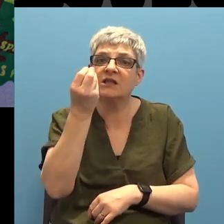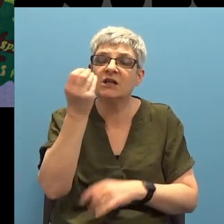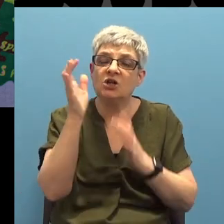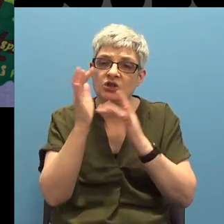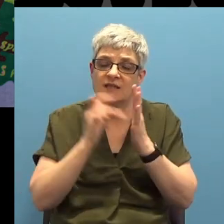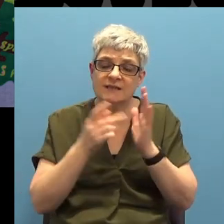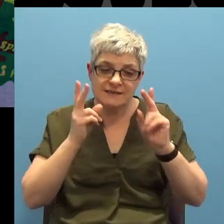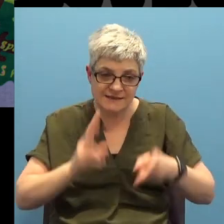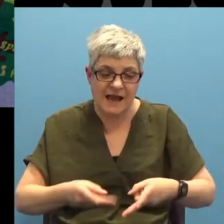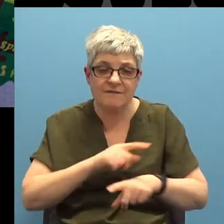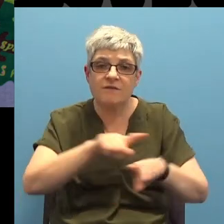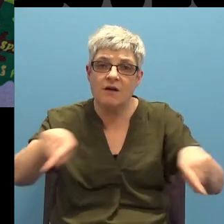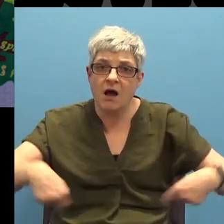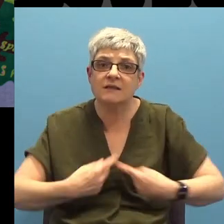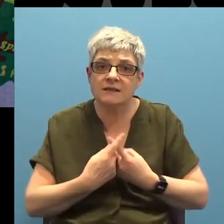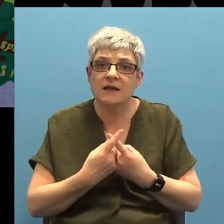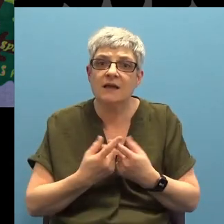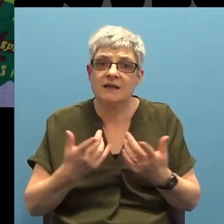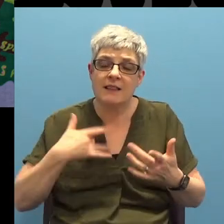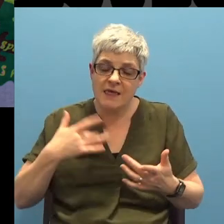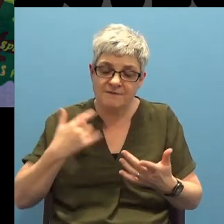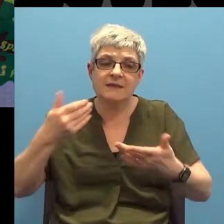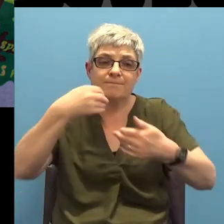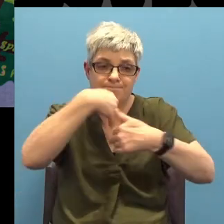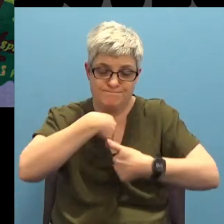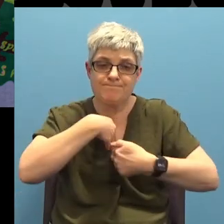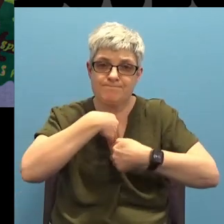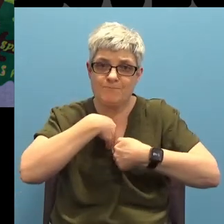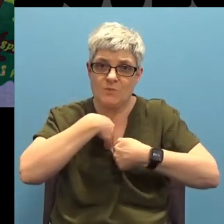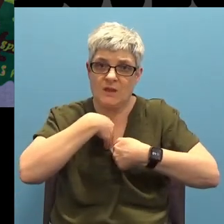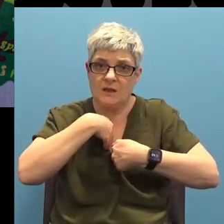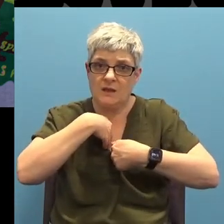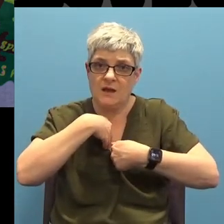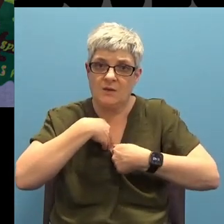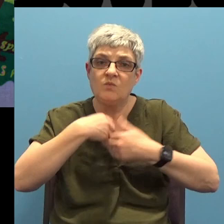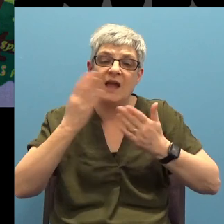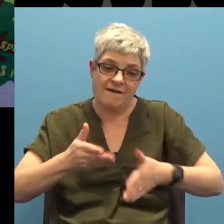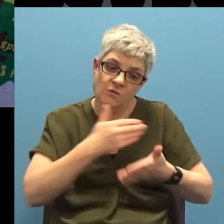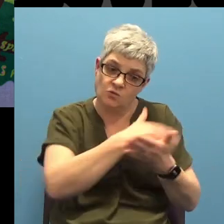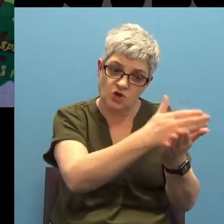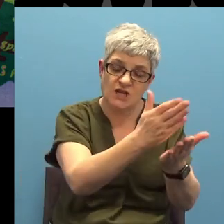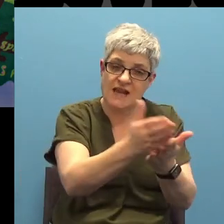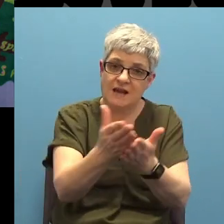and he lives in us, and we are called as his disciples to share this with others.